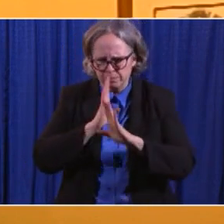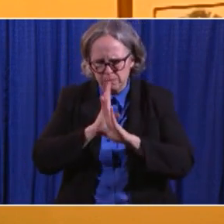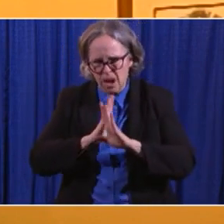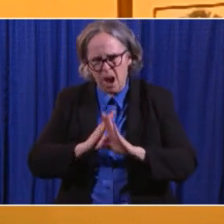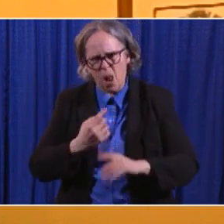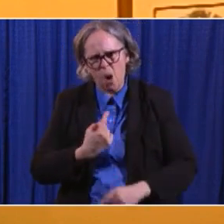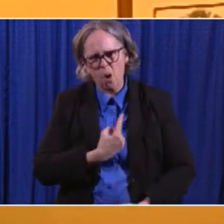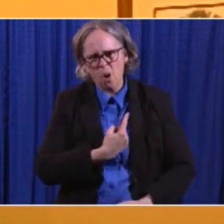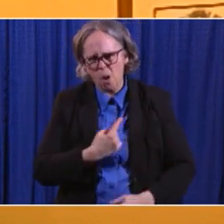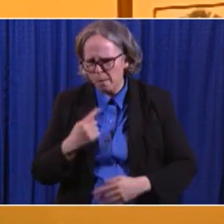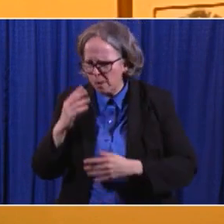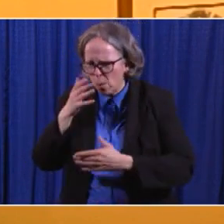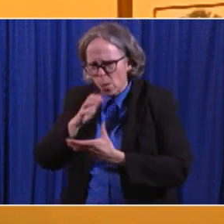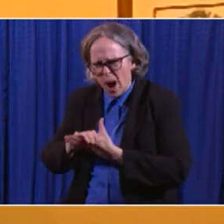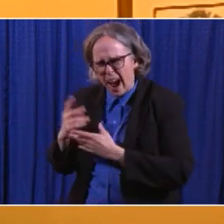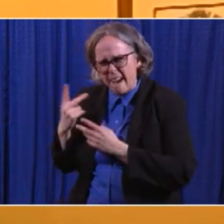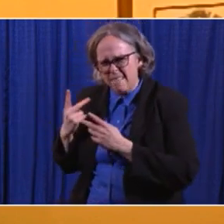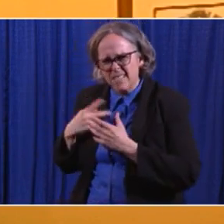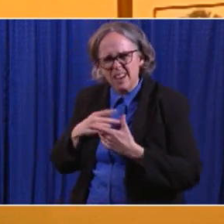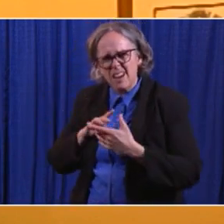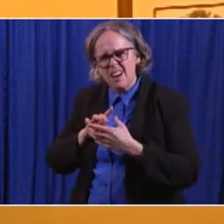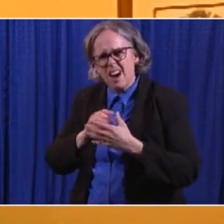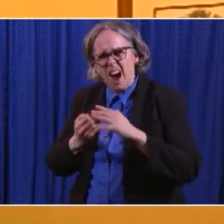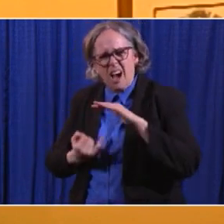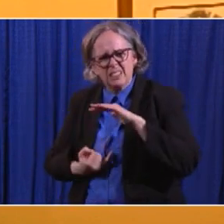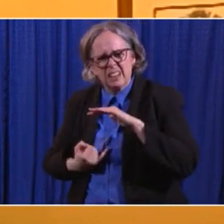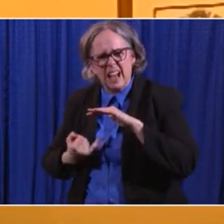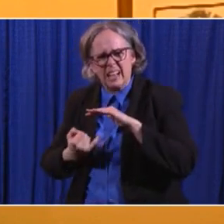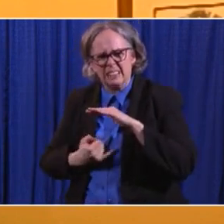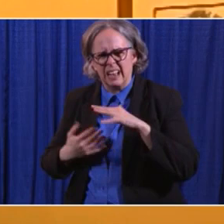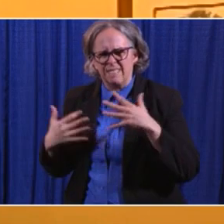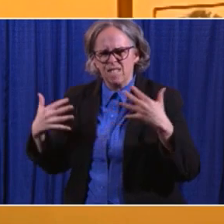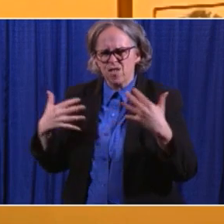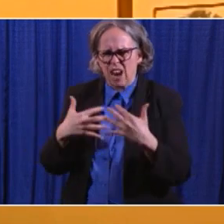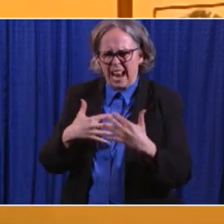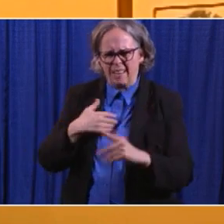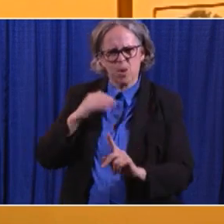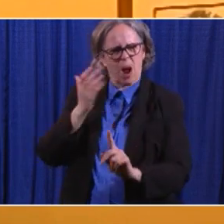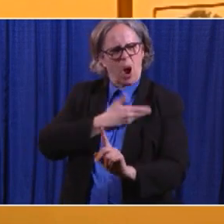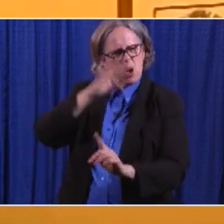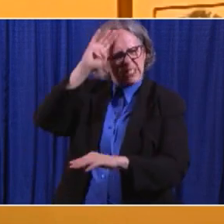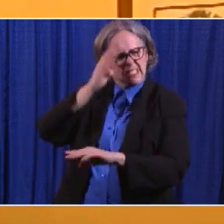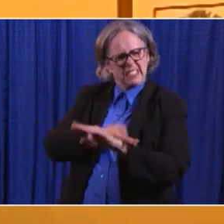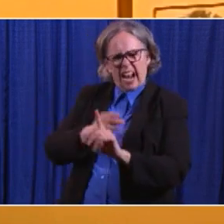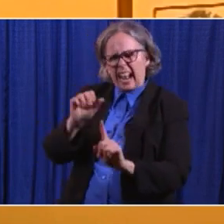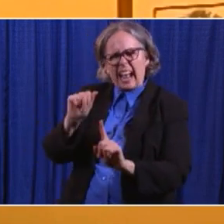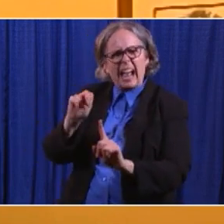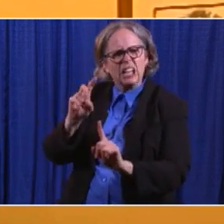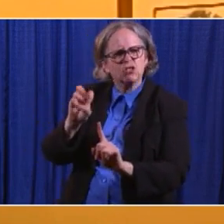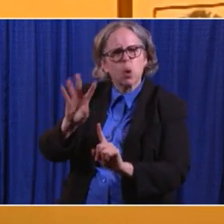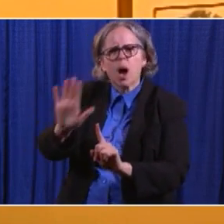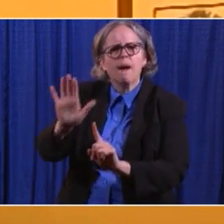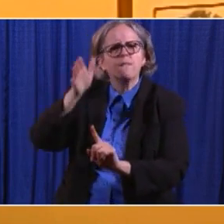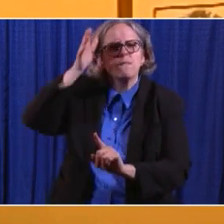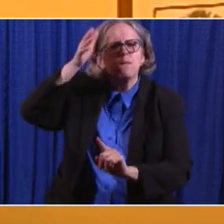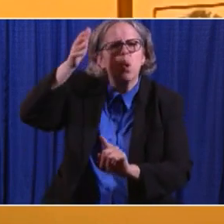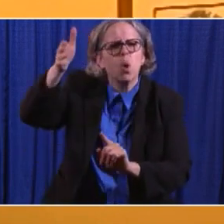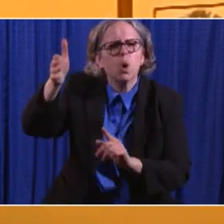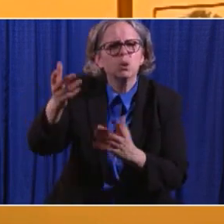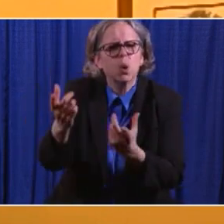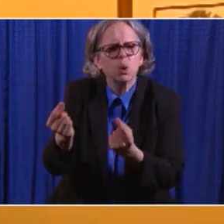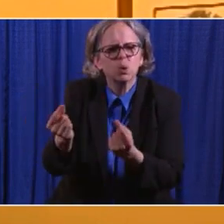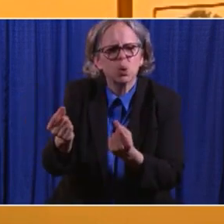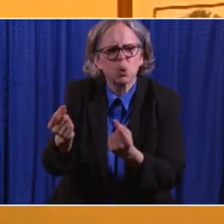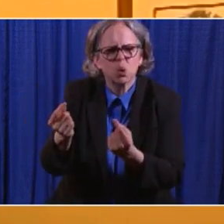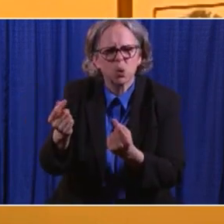to Andrew once we started down that path. That fear turned to sorrow once we surrendered custody and Andrew was sent